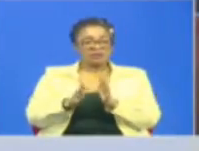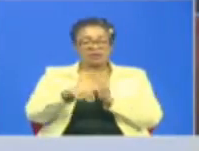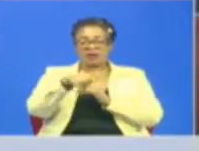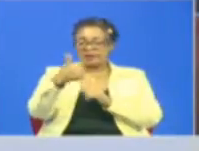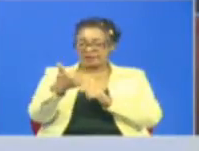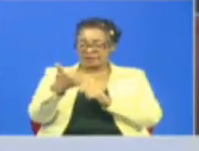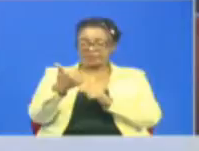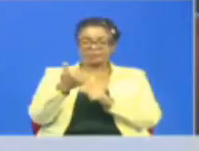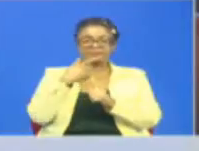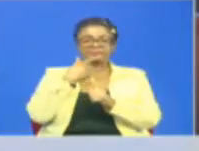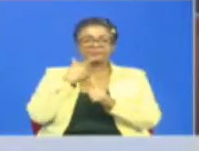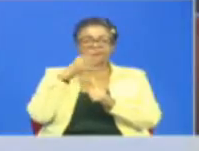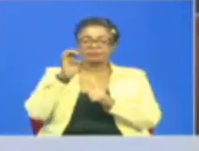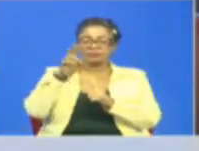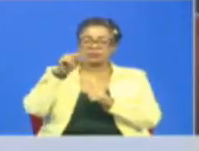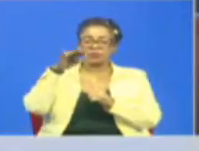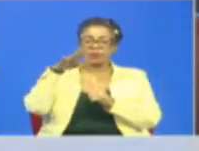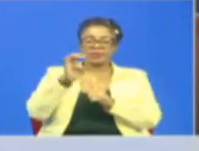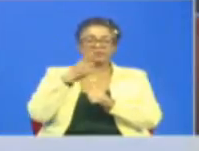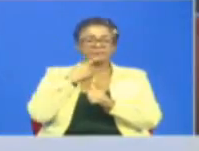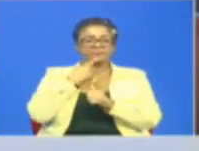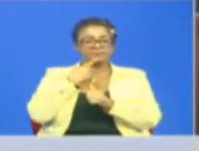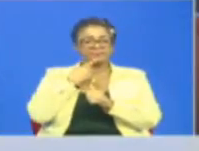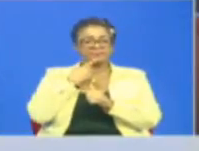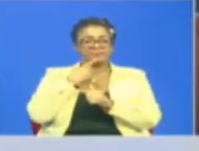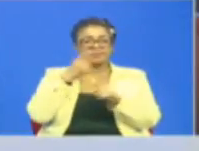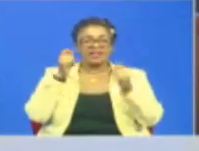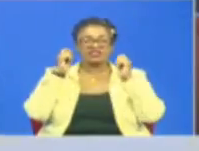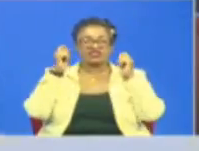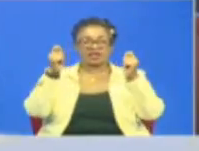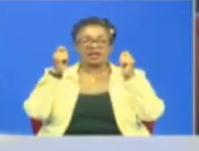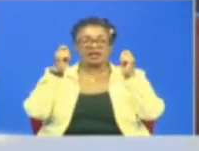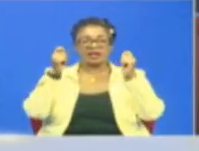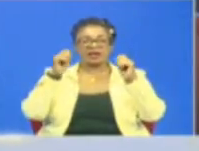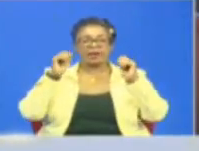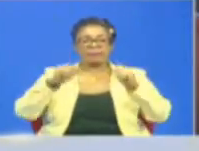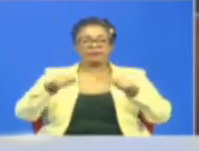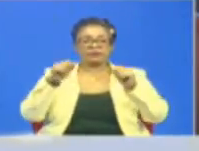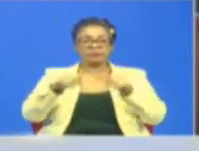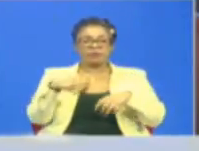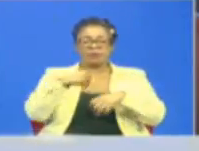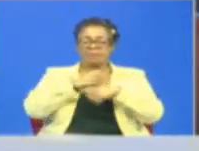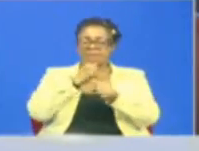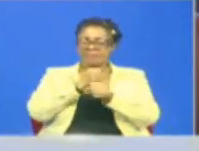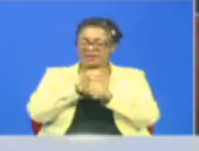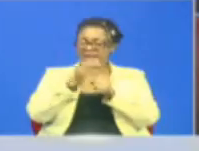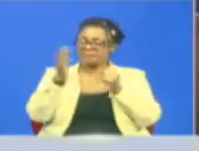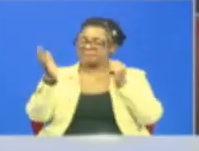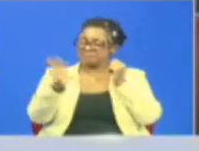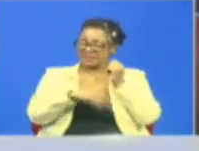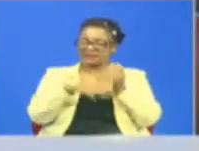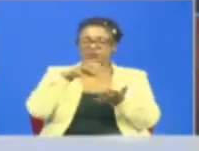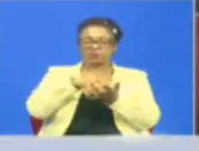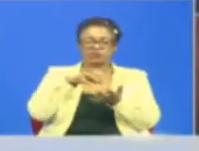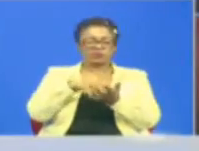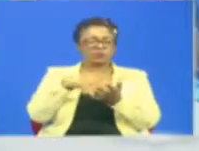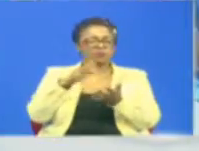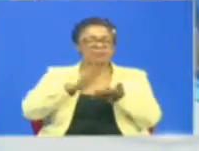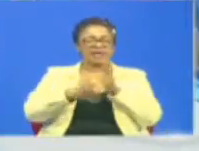reporter Eunice Omolo now tells us, a strike may make an already bad situation much worse.